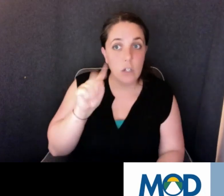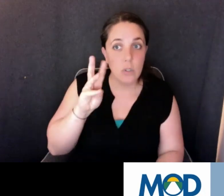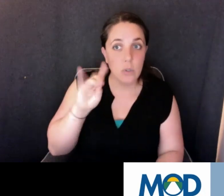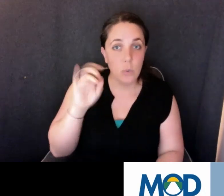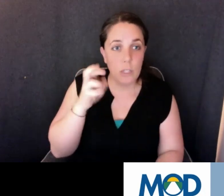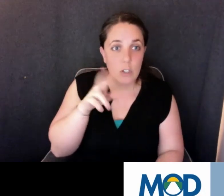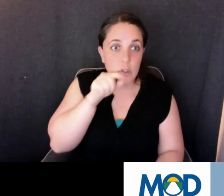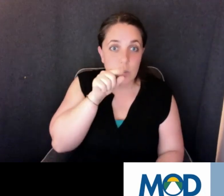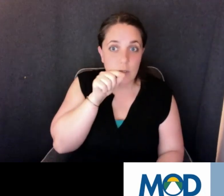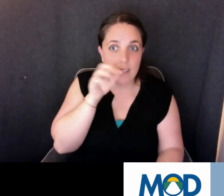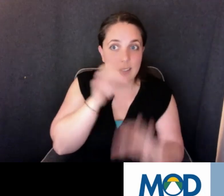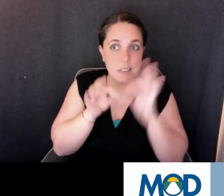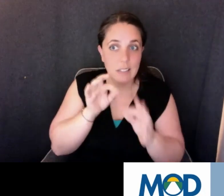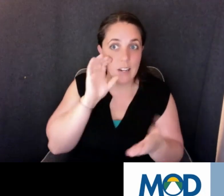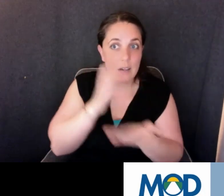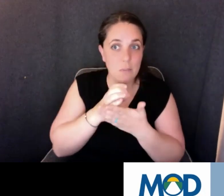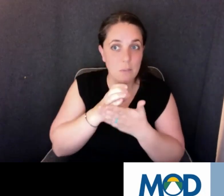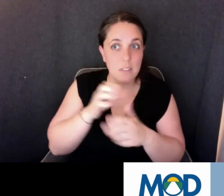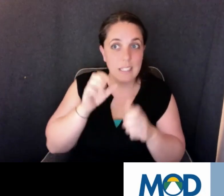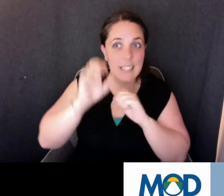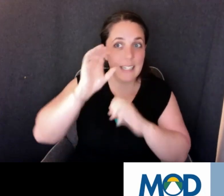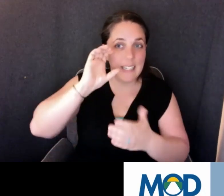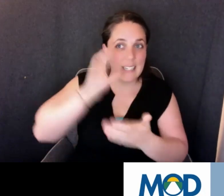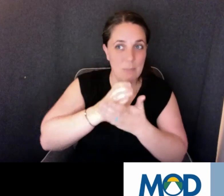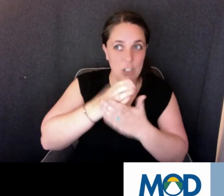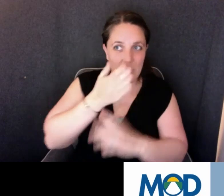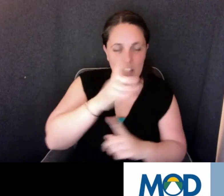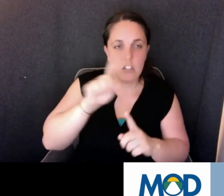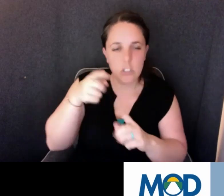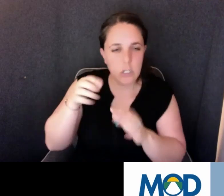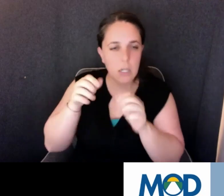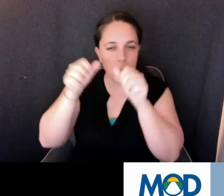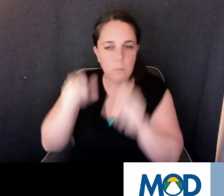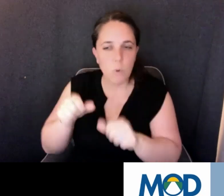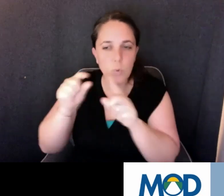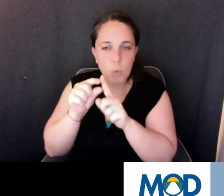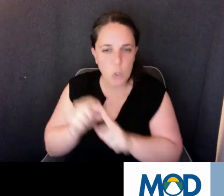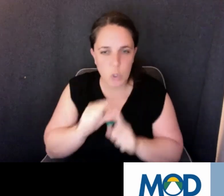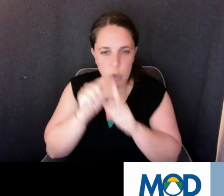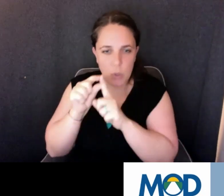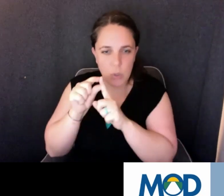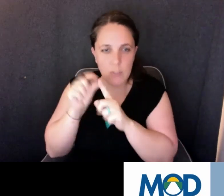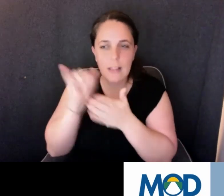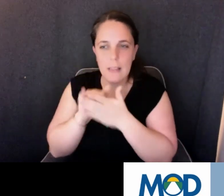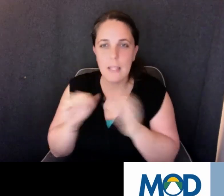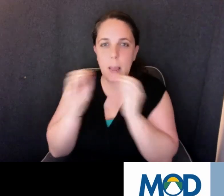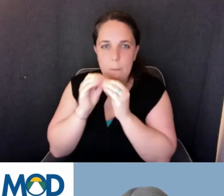posting the image, just post the words, because that's going to be more accessible to more people.